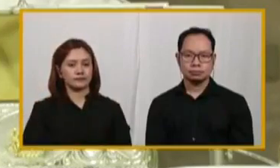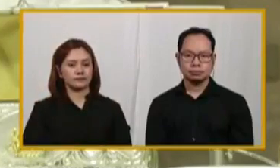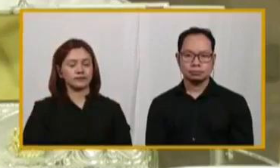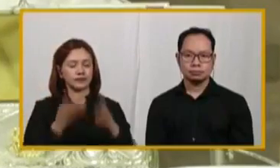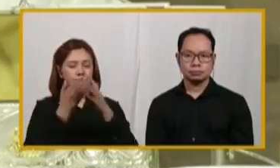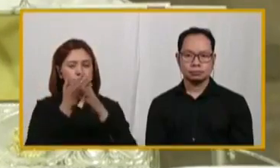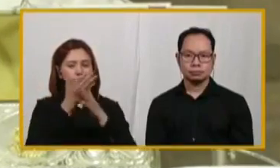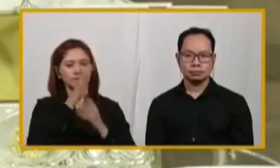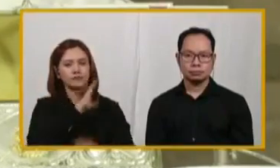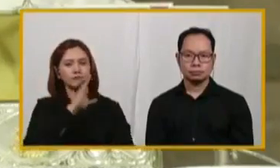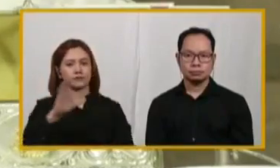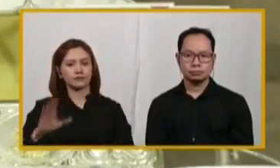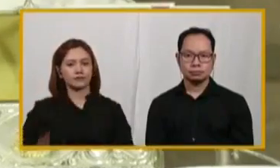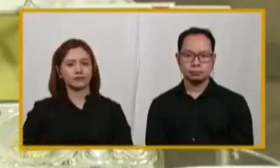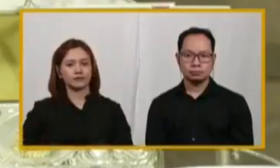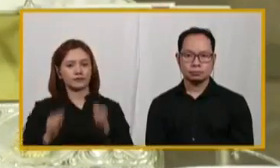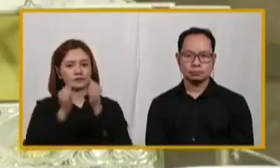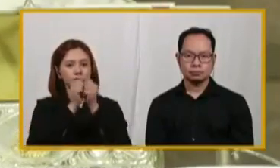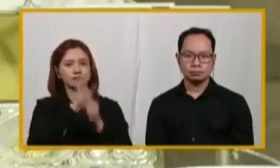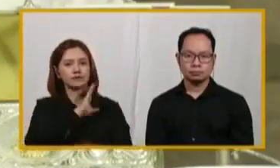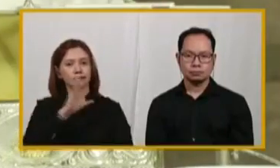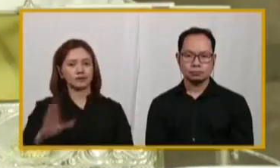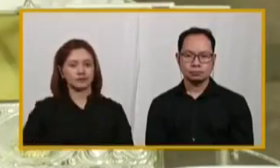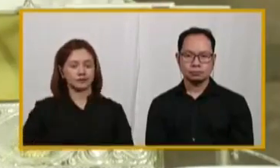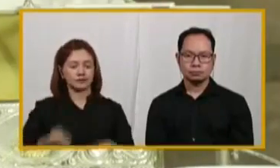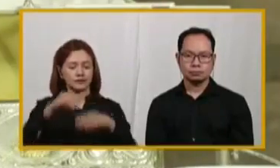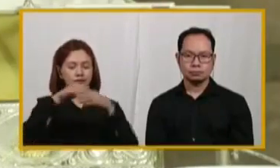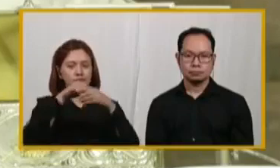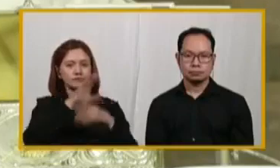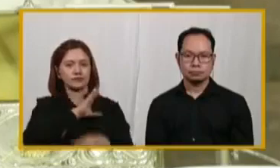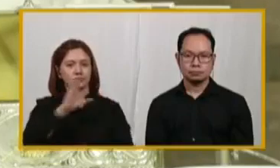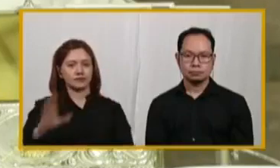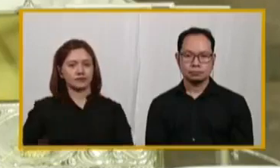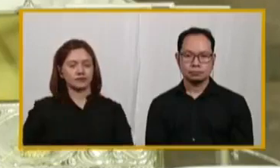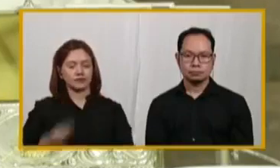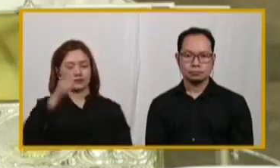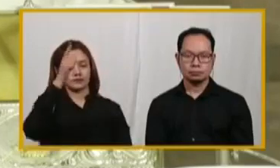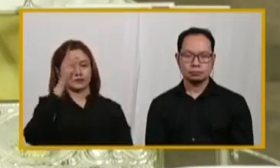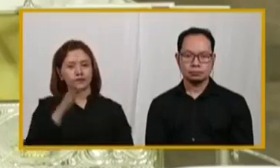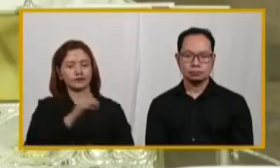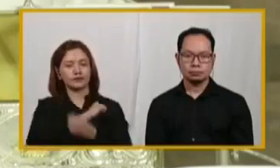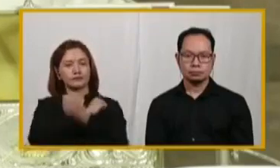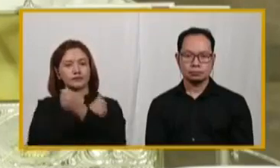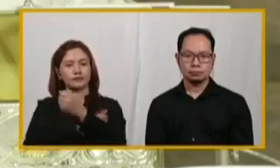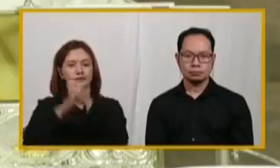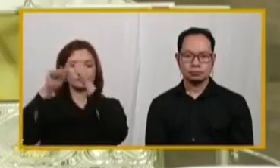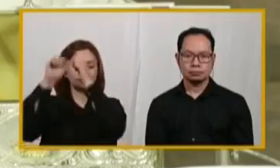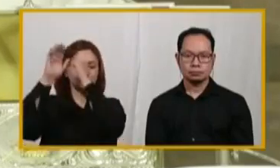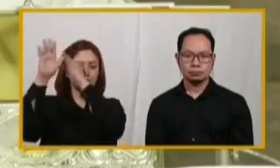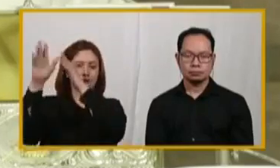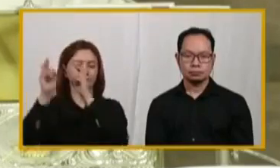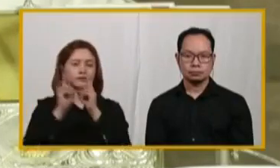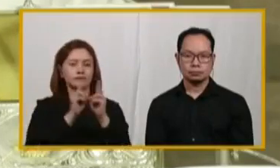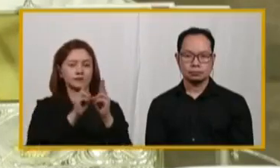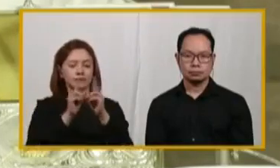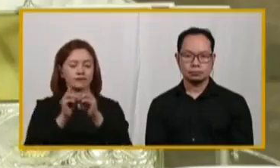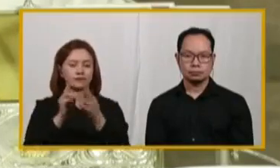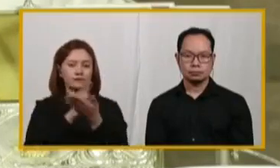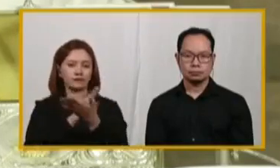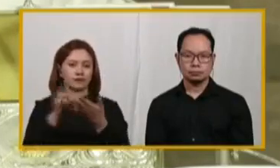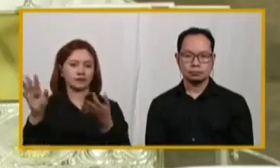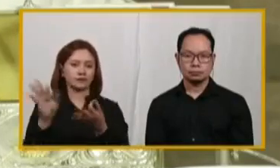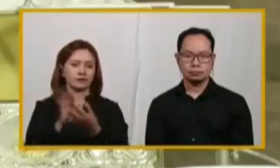Through him, and with him, and in him, O God, Almighty Father, in the unity of the